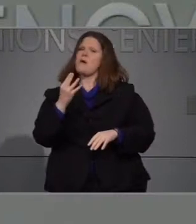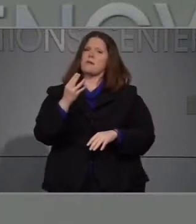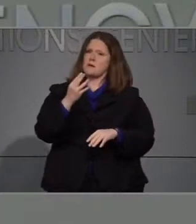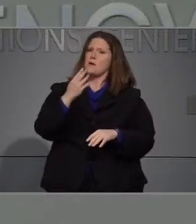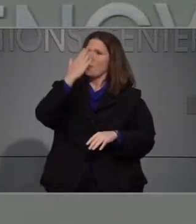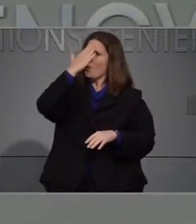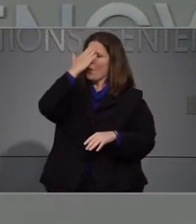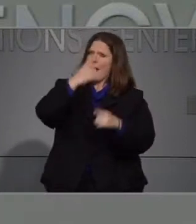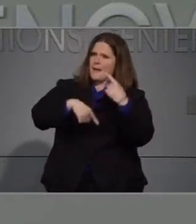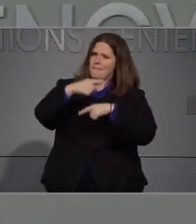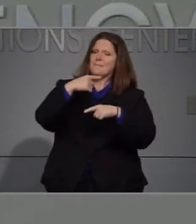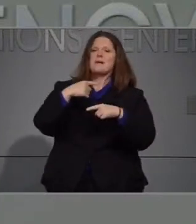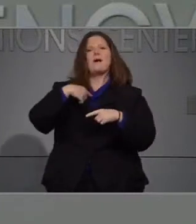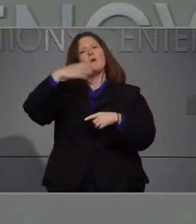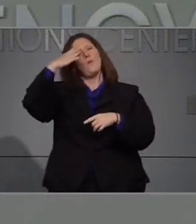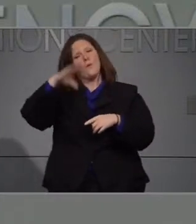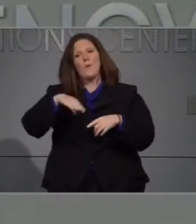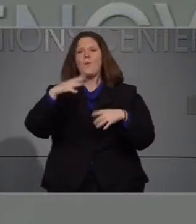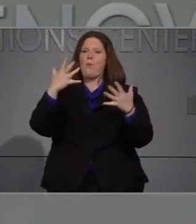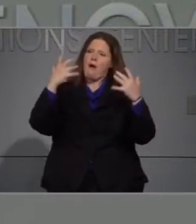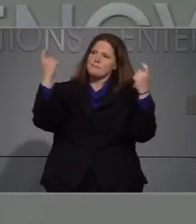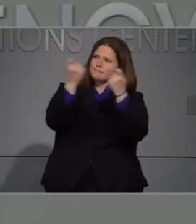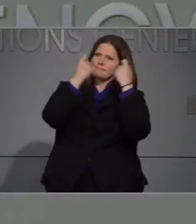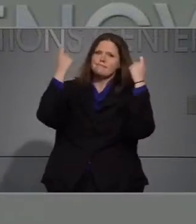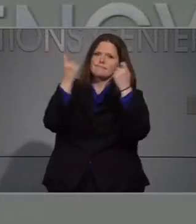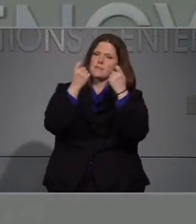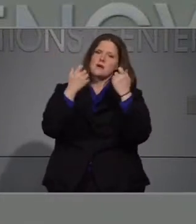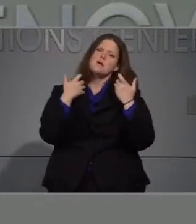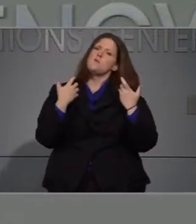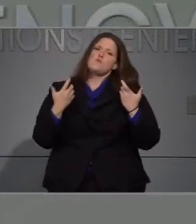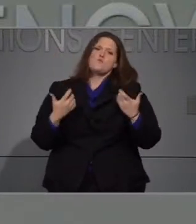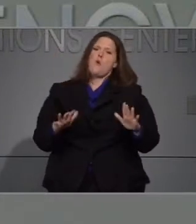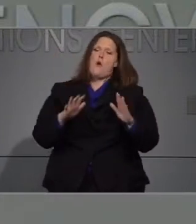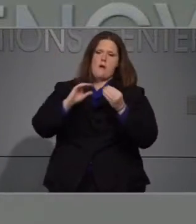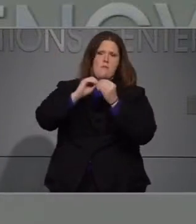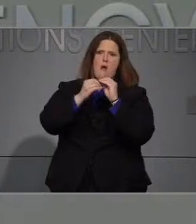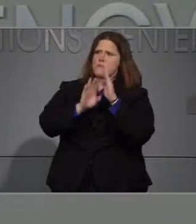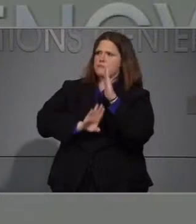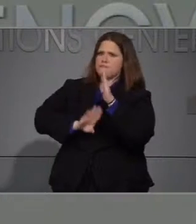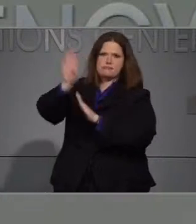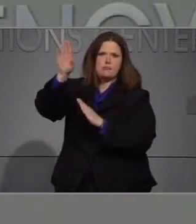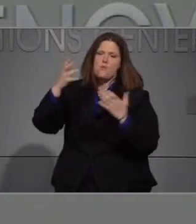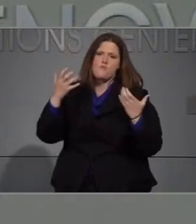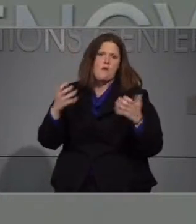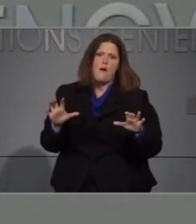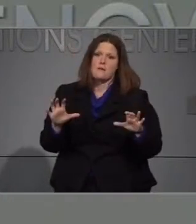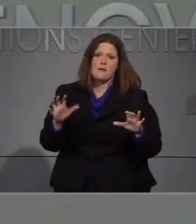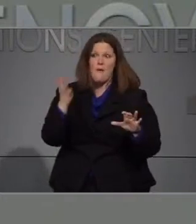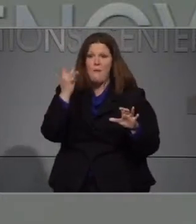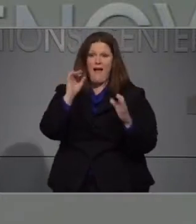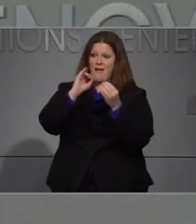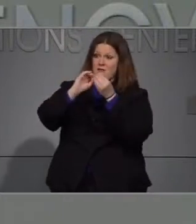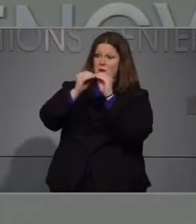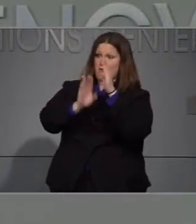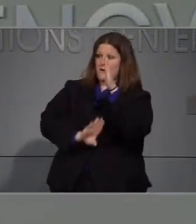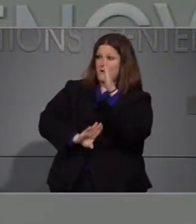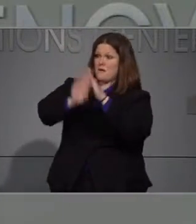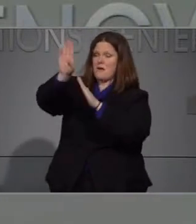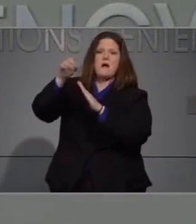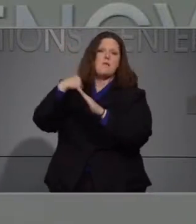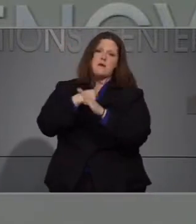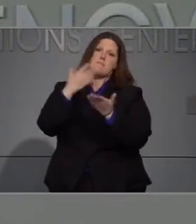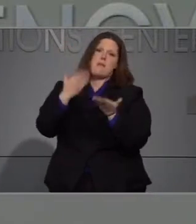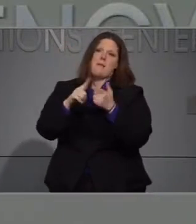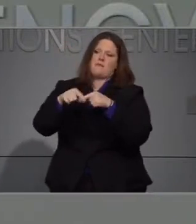want to see these trends really spike or get out of control, because that won't let us be able to move forward, and we'd have to